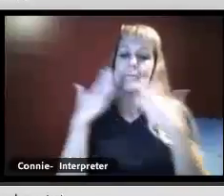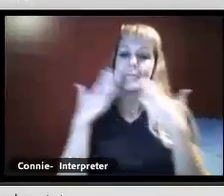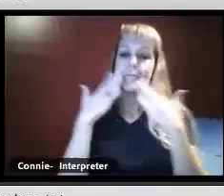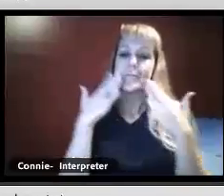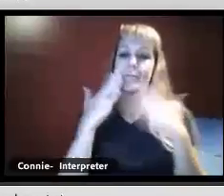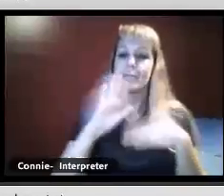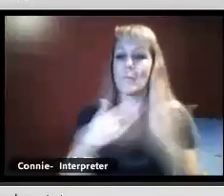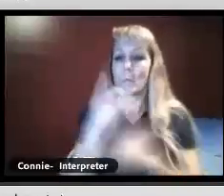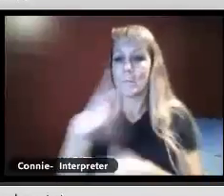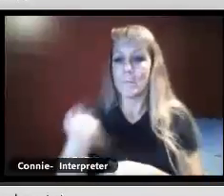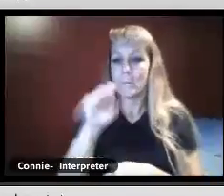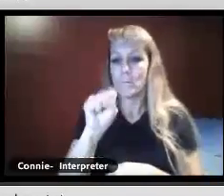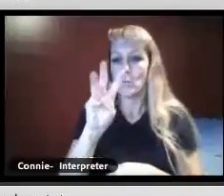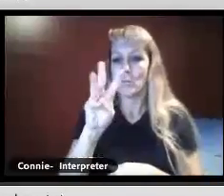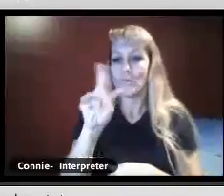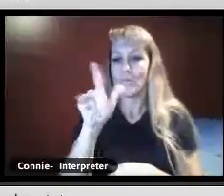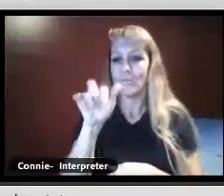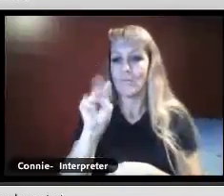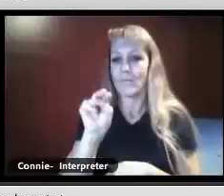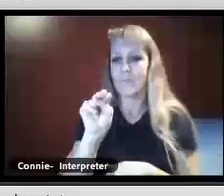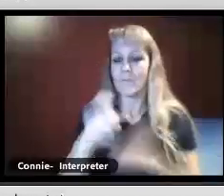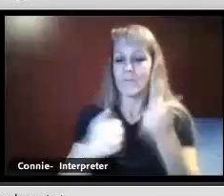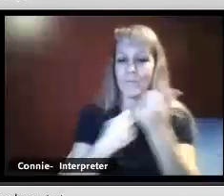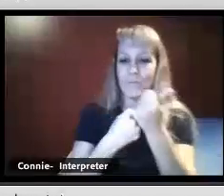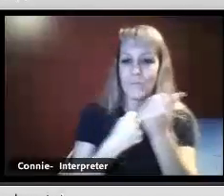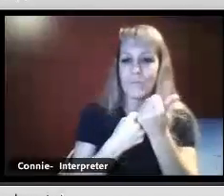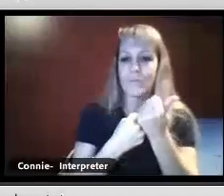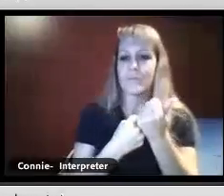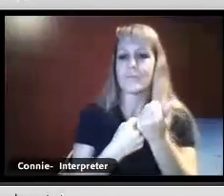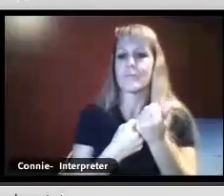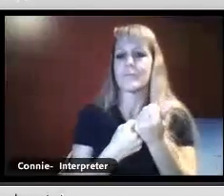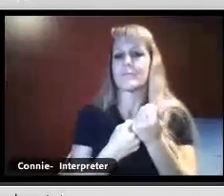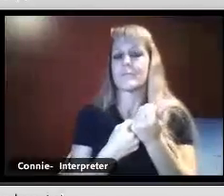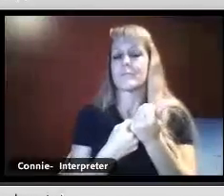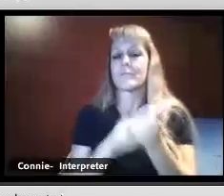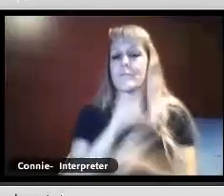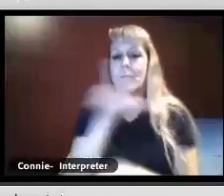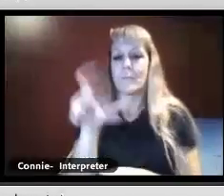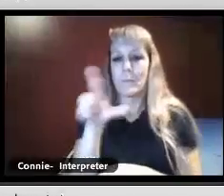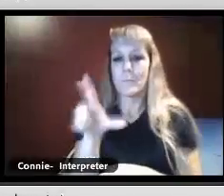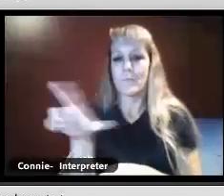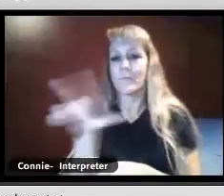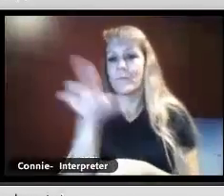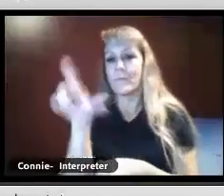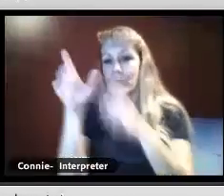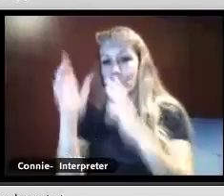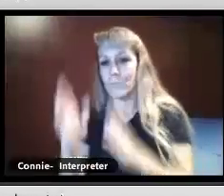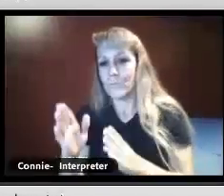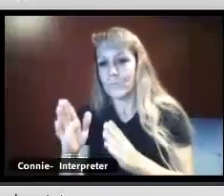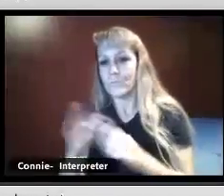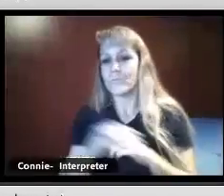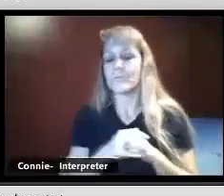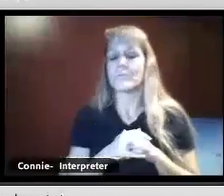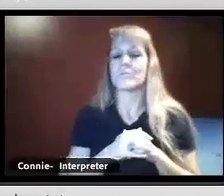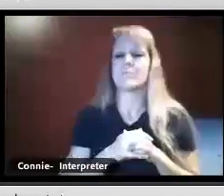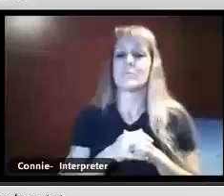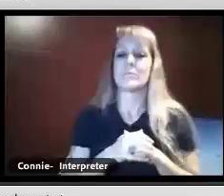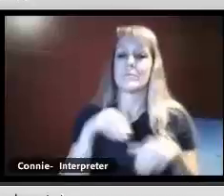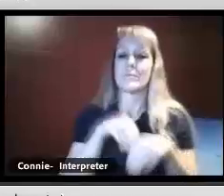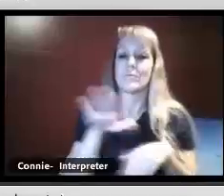everyone at SWFLN for their support of libraries and librarians in your